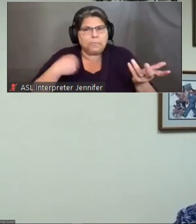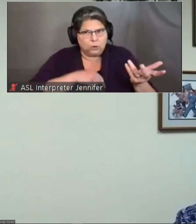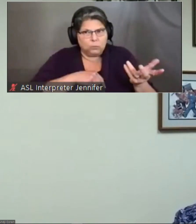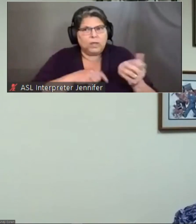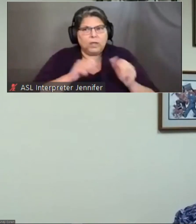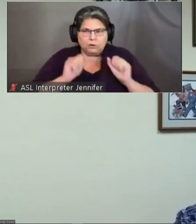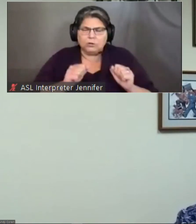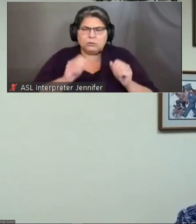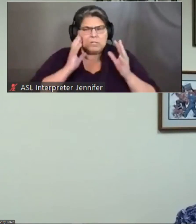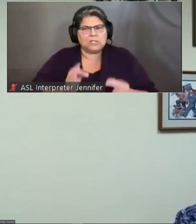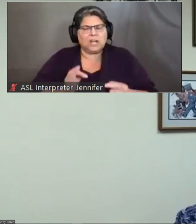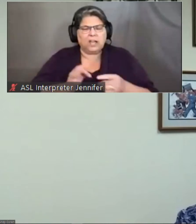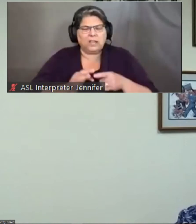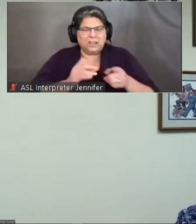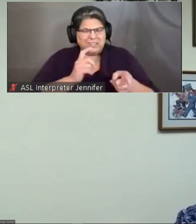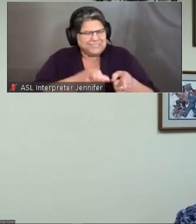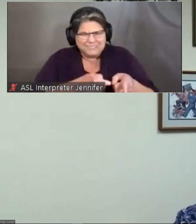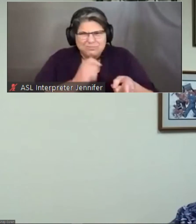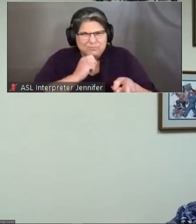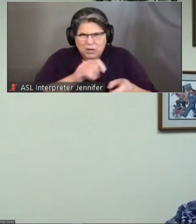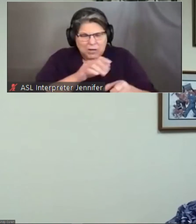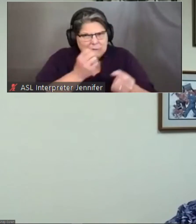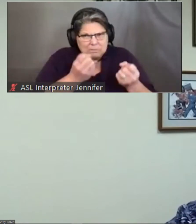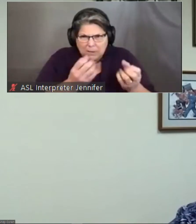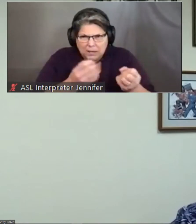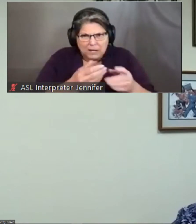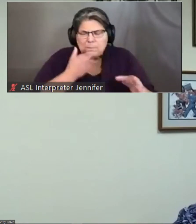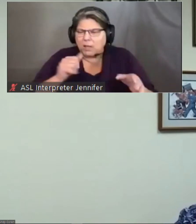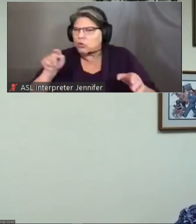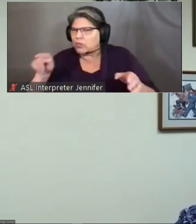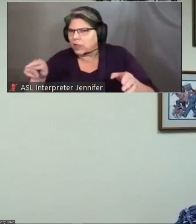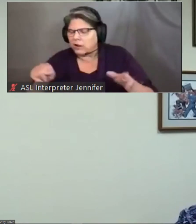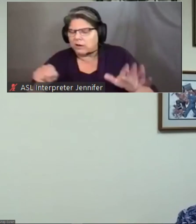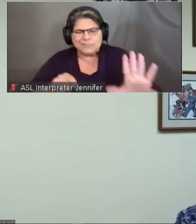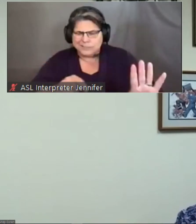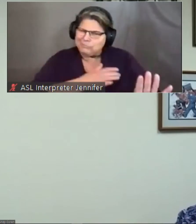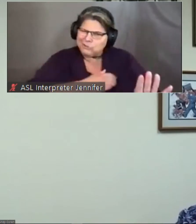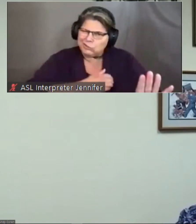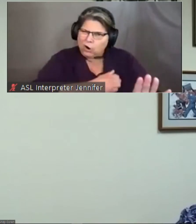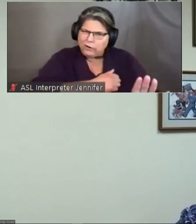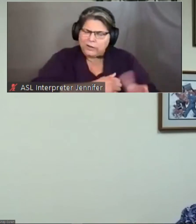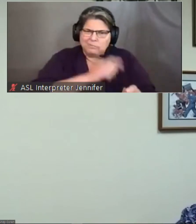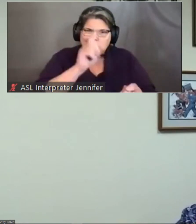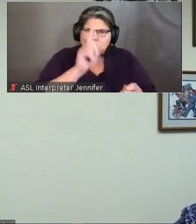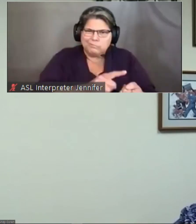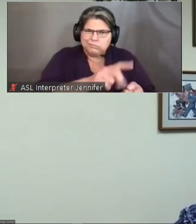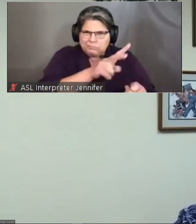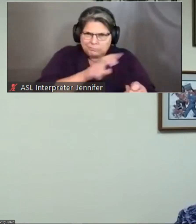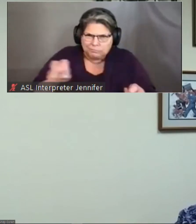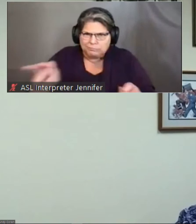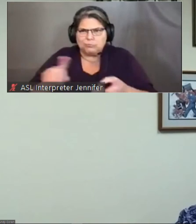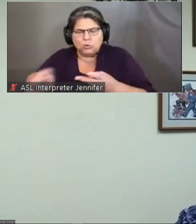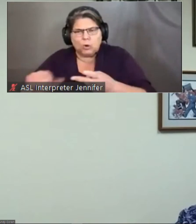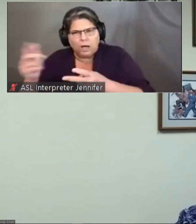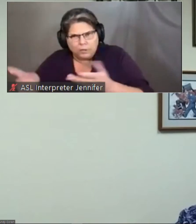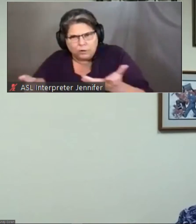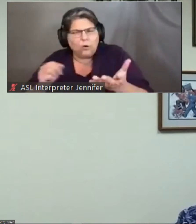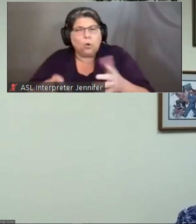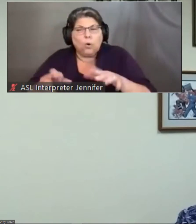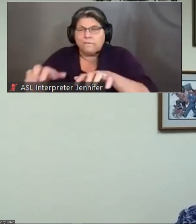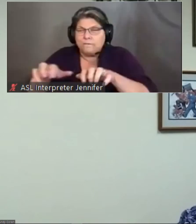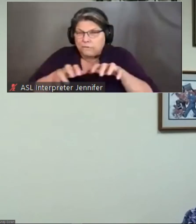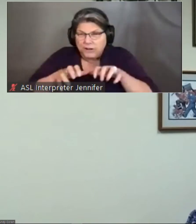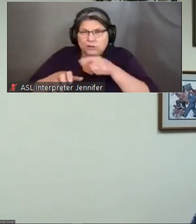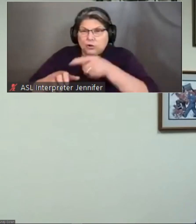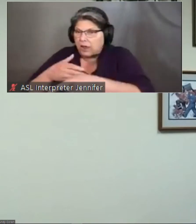reallocate as needed if we needed to move vaccines from our freezer to somebody else's, or what happened more often